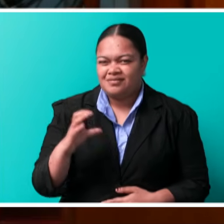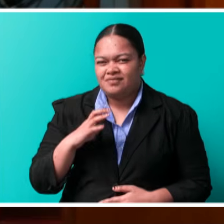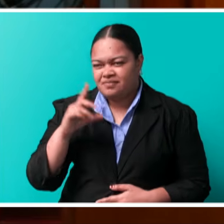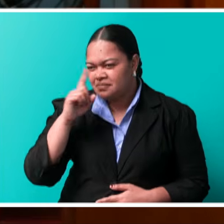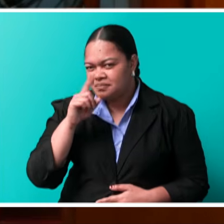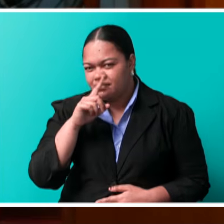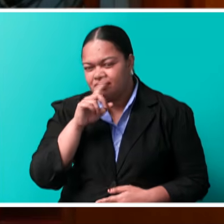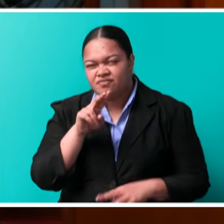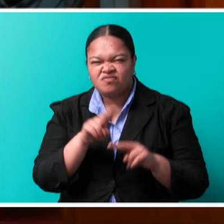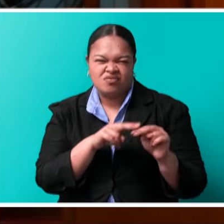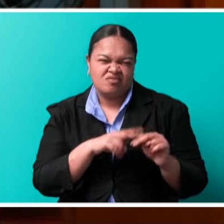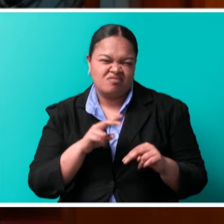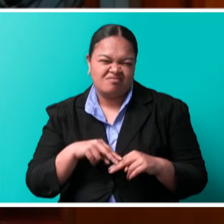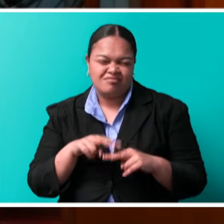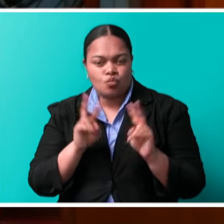This budget is about